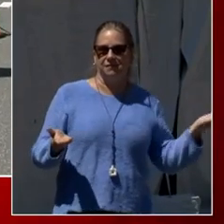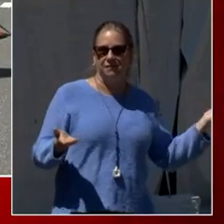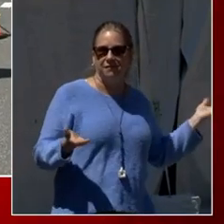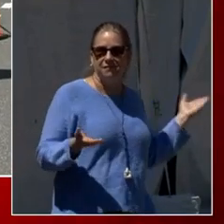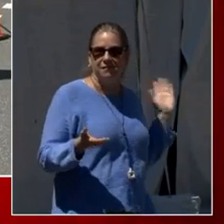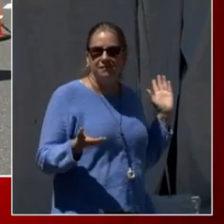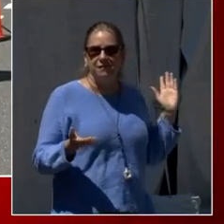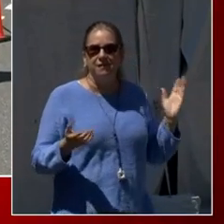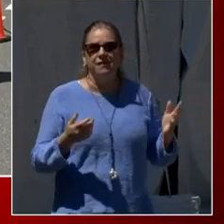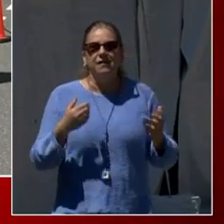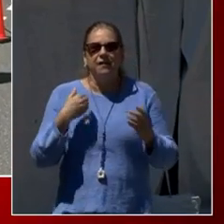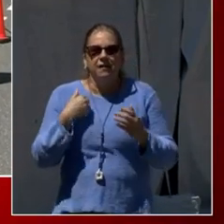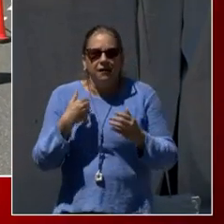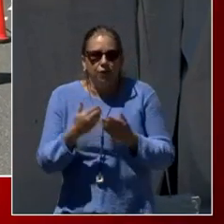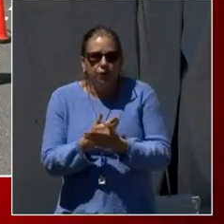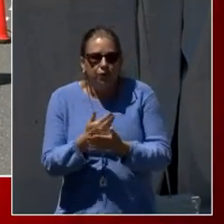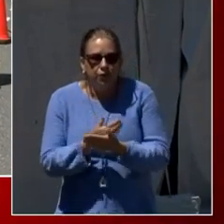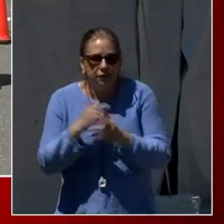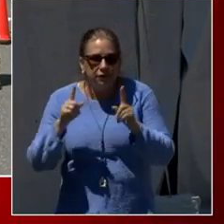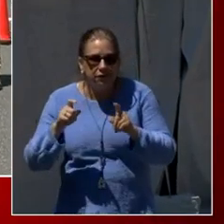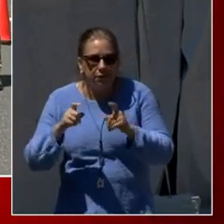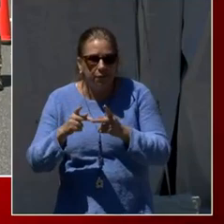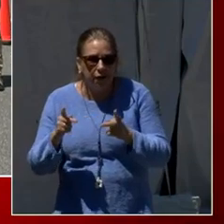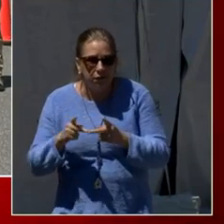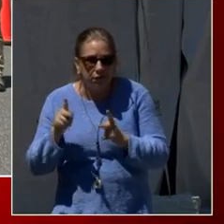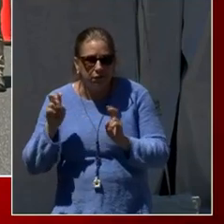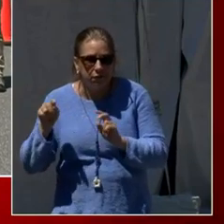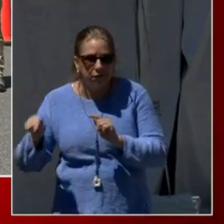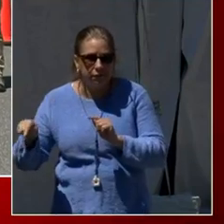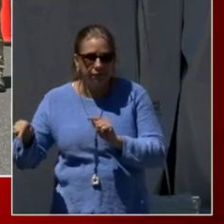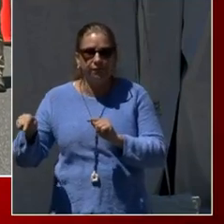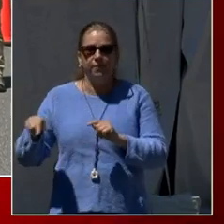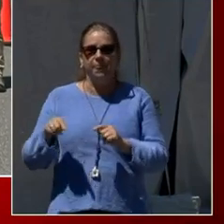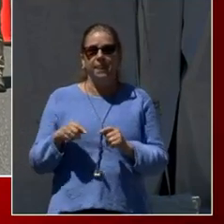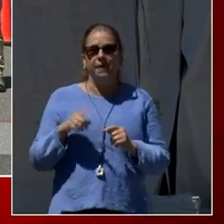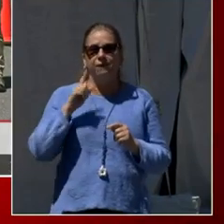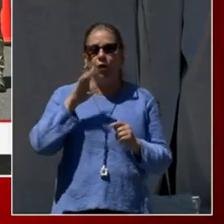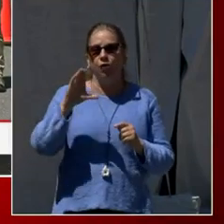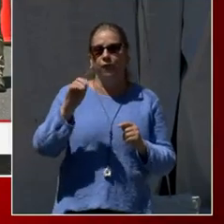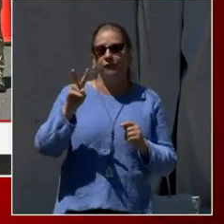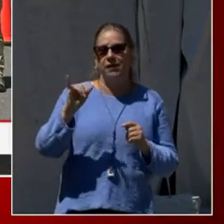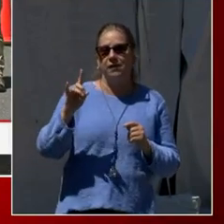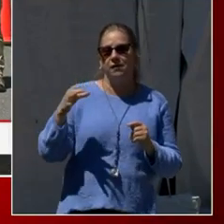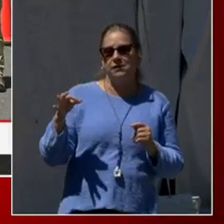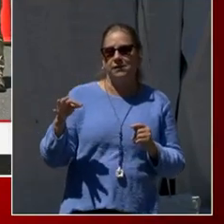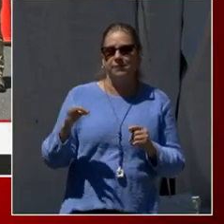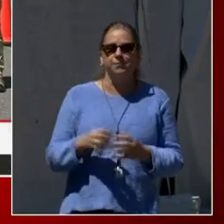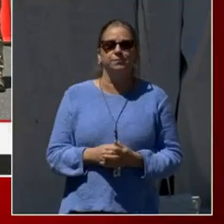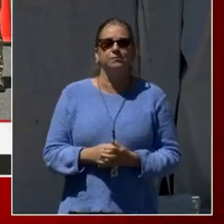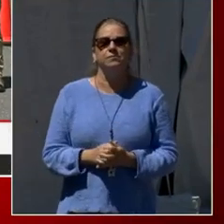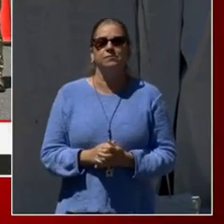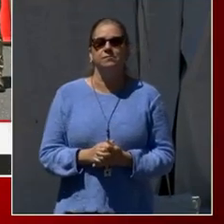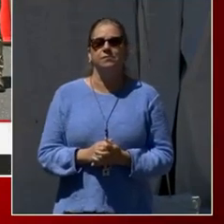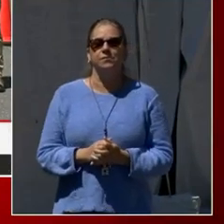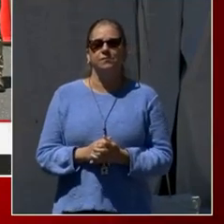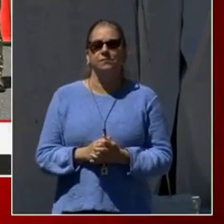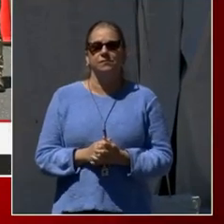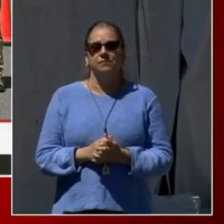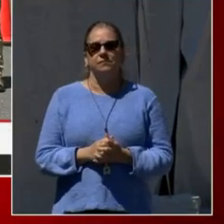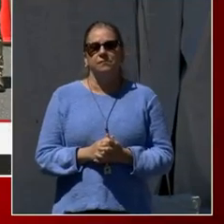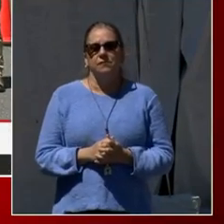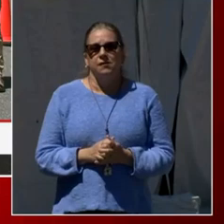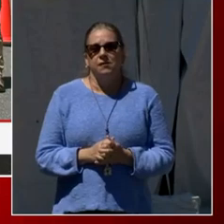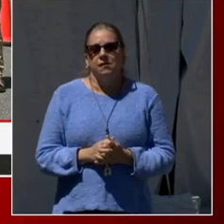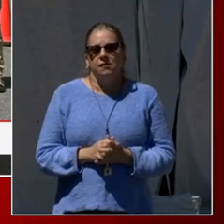new downtown DC testing site. But I want to start first with the